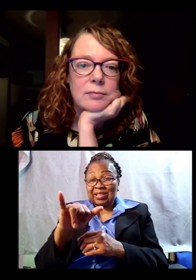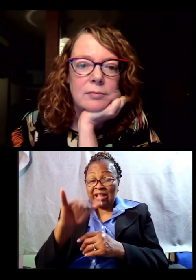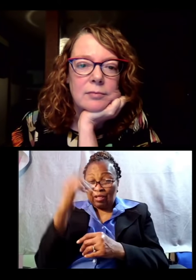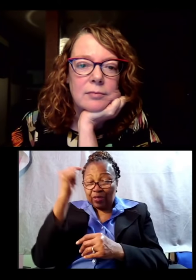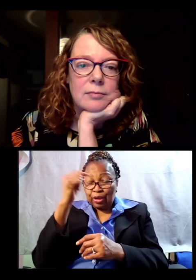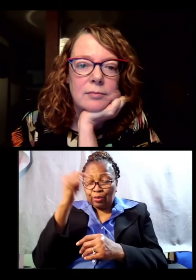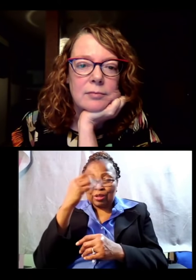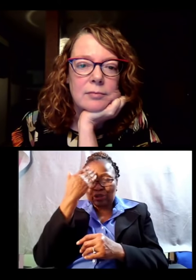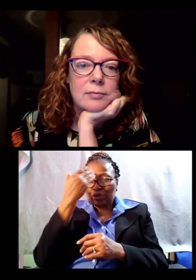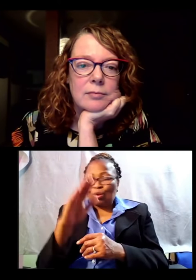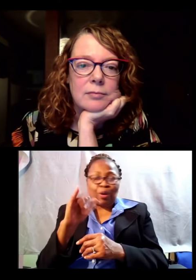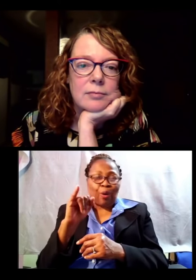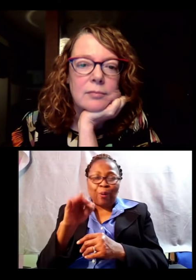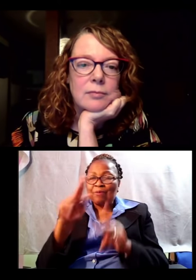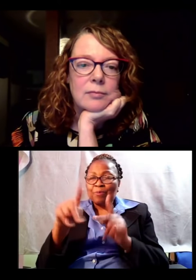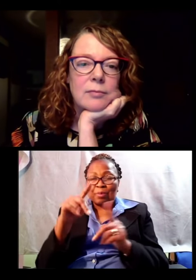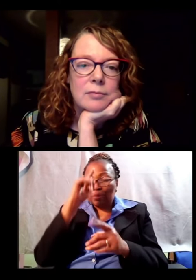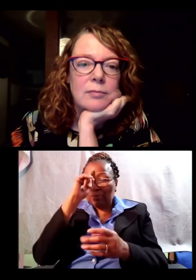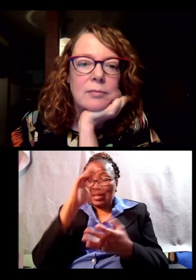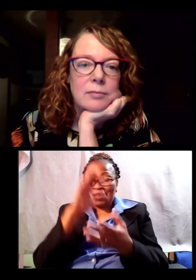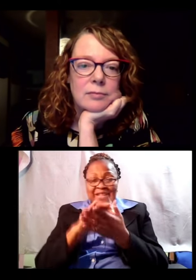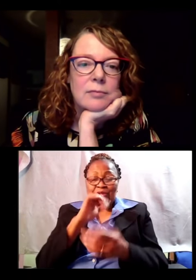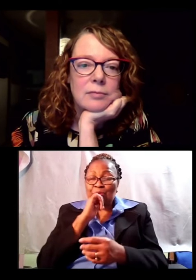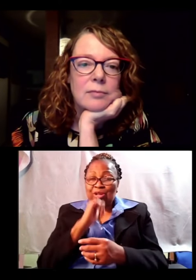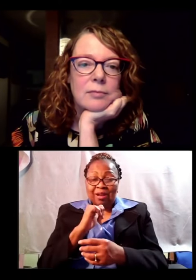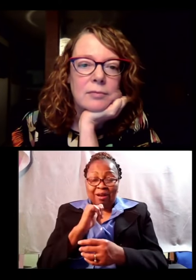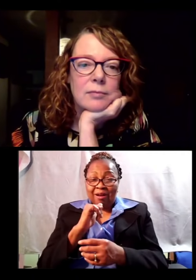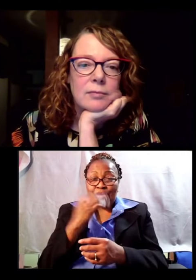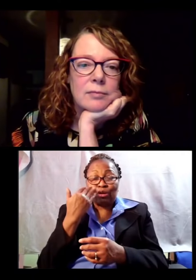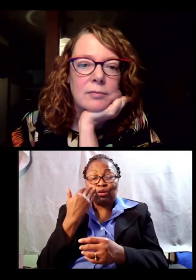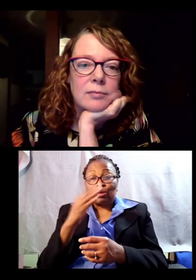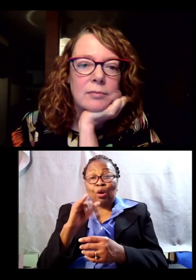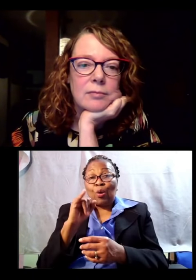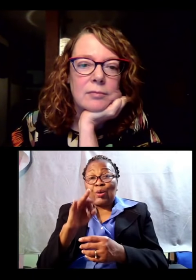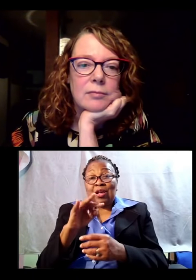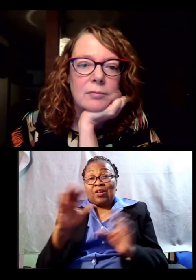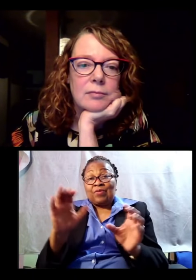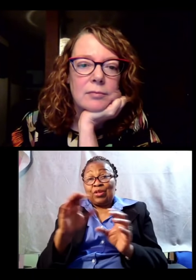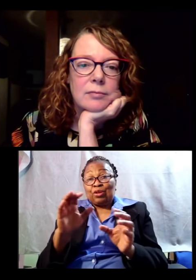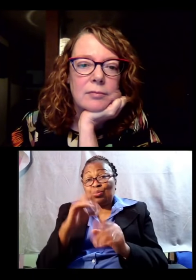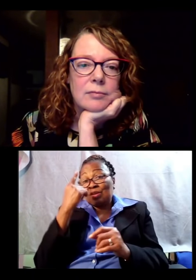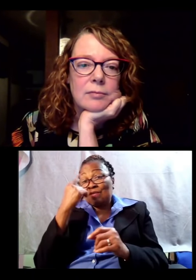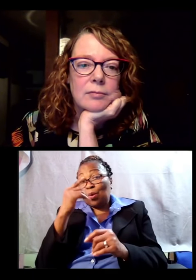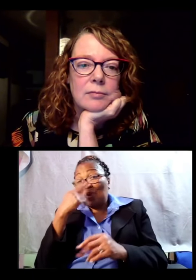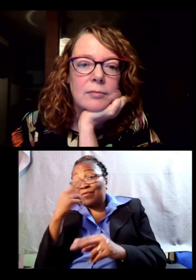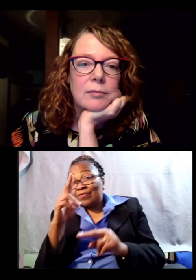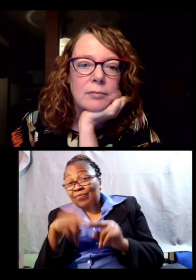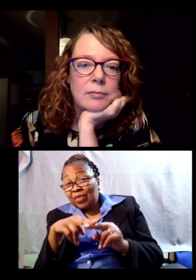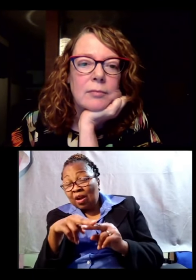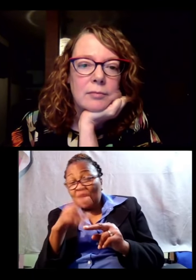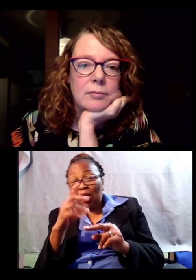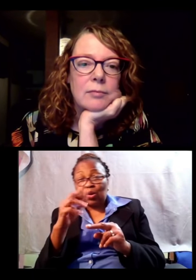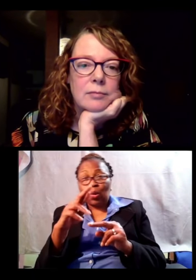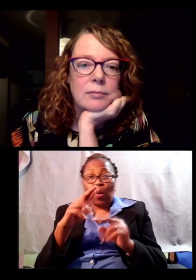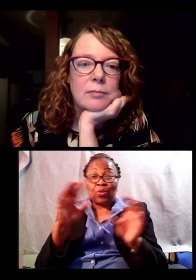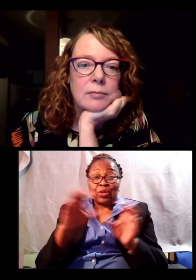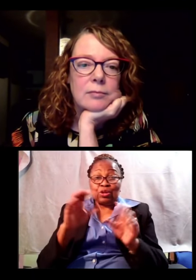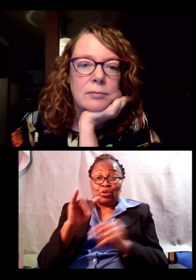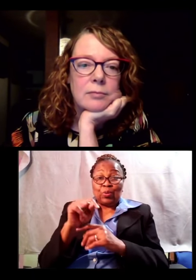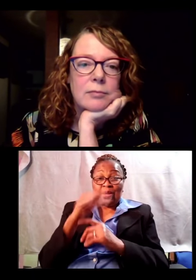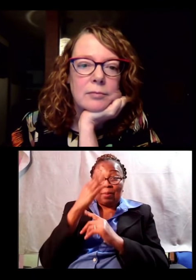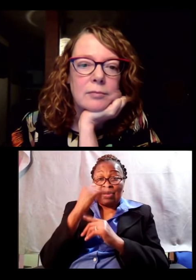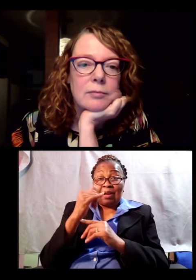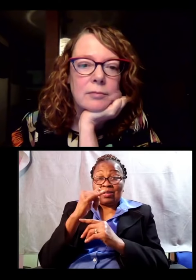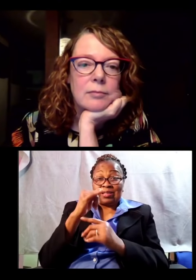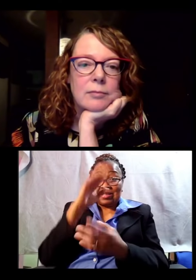people actually believe them or not. You don't know whether they're doing it for fun, whether they're doing it because they really believe it, or whether they're